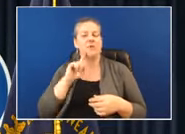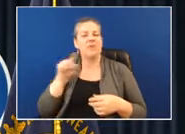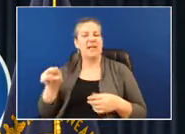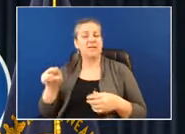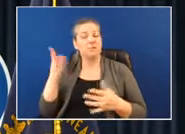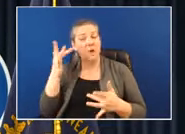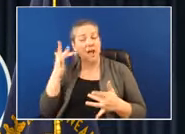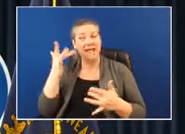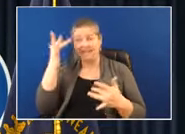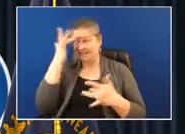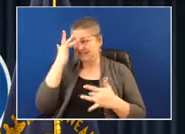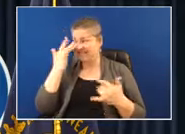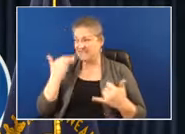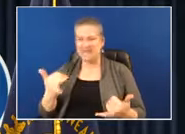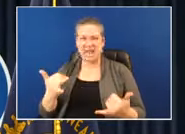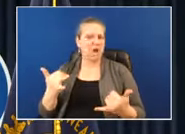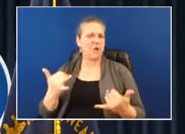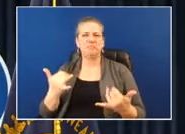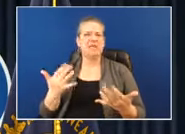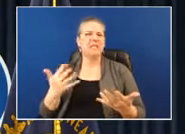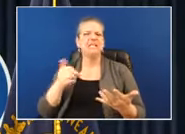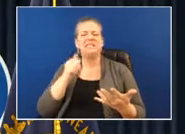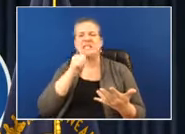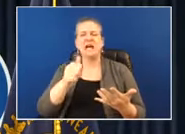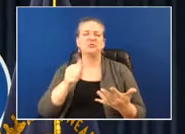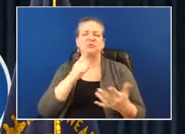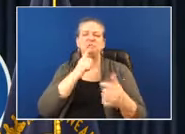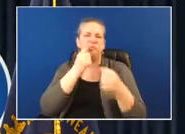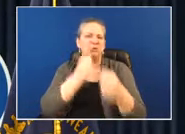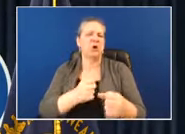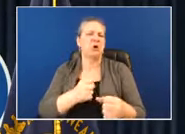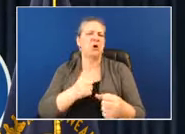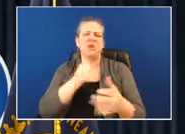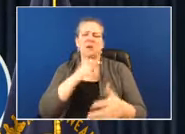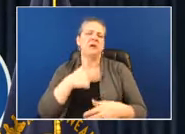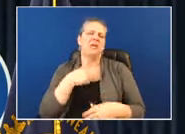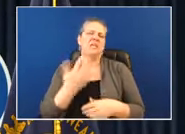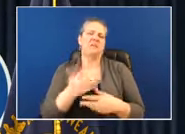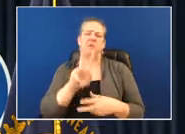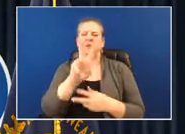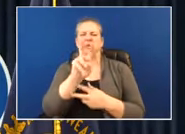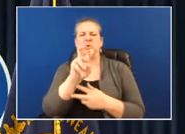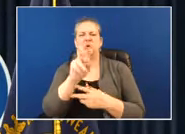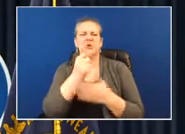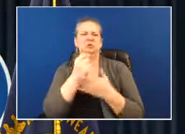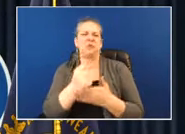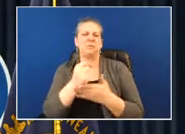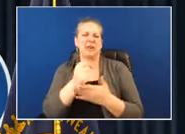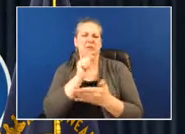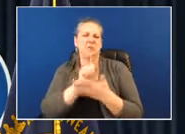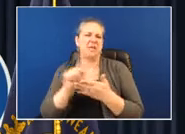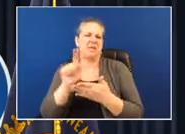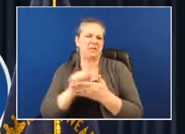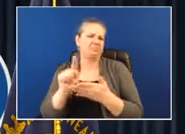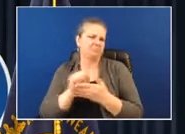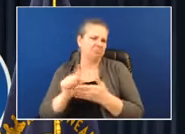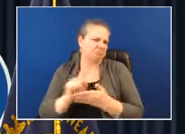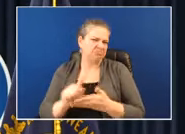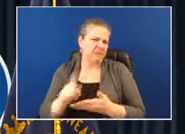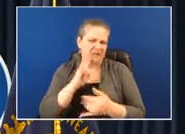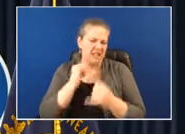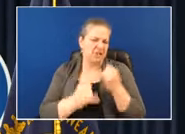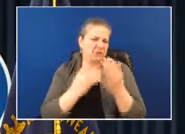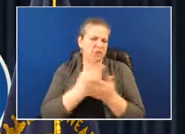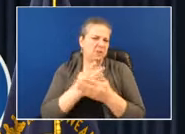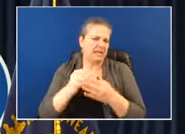is in a very low place. So we're currently giving less than 200 doses or treatments a week each of the last 2 weeks in Kentucky. That's